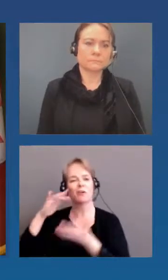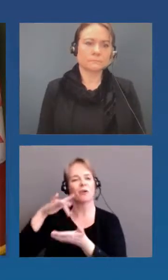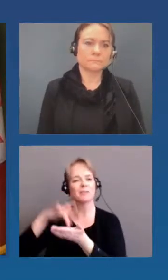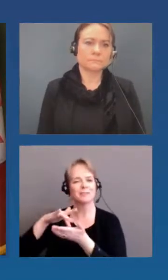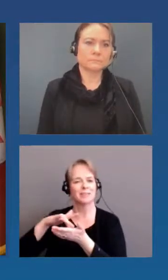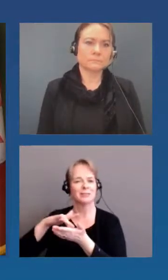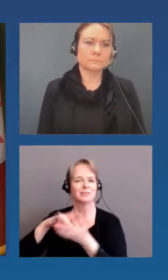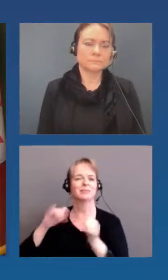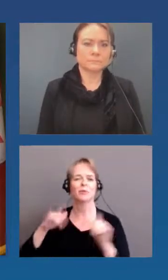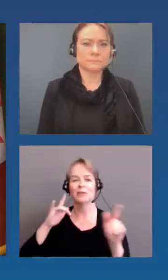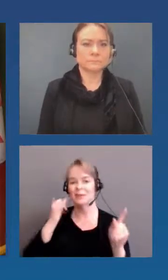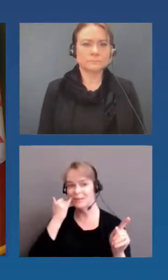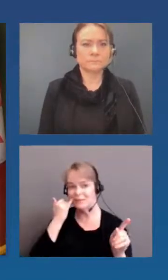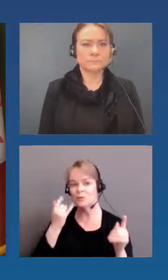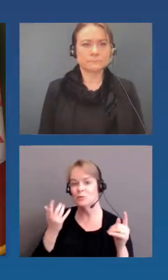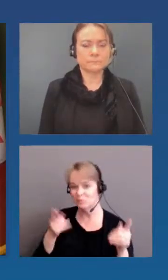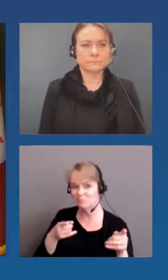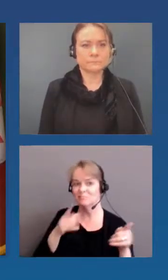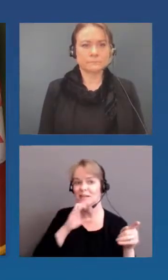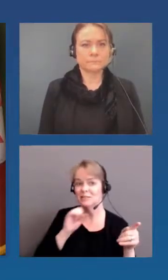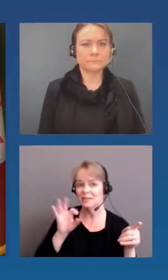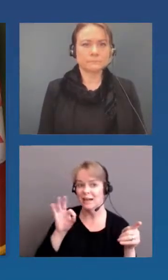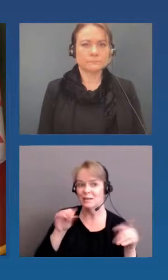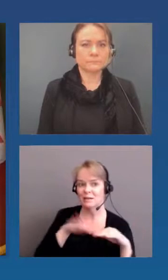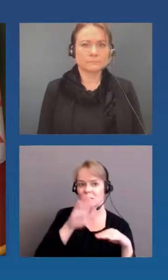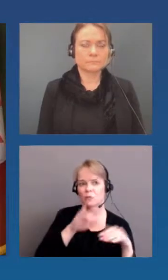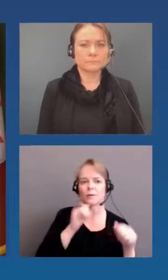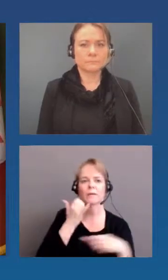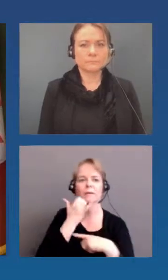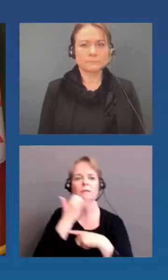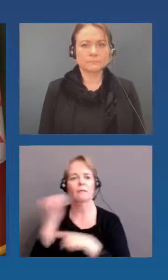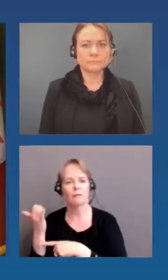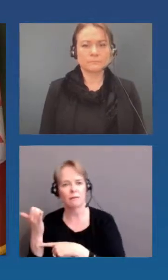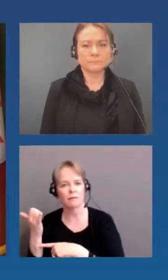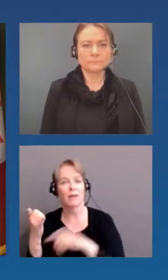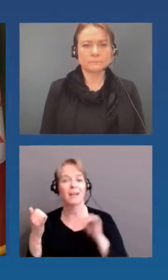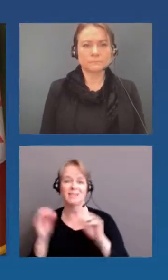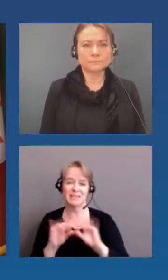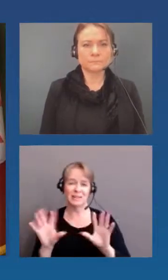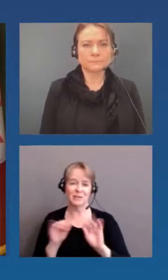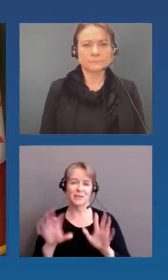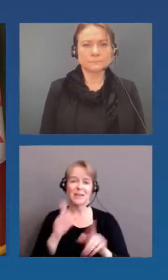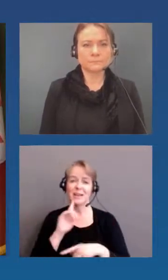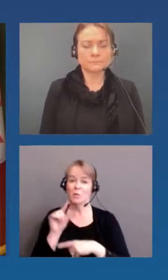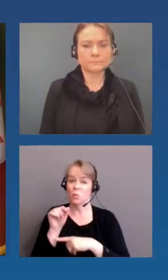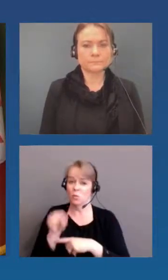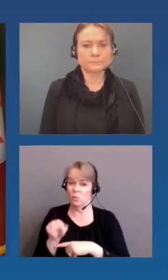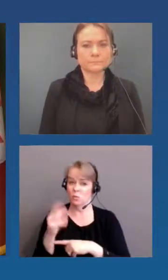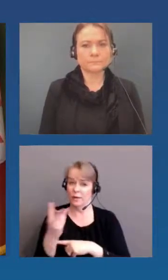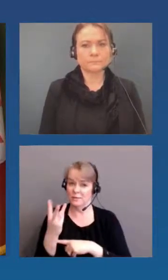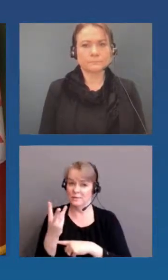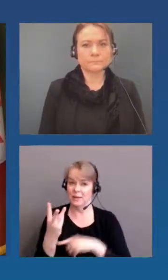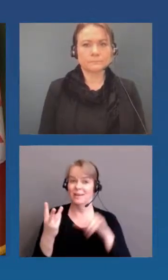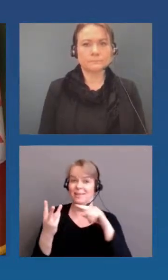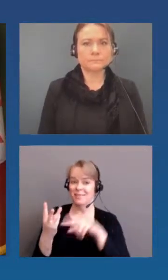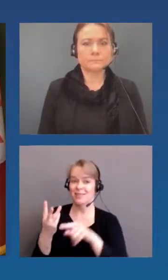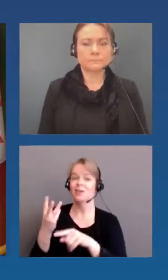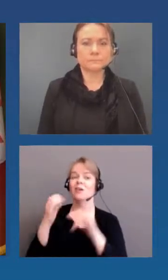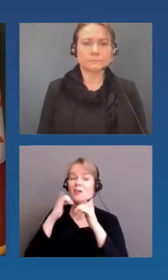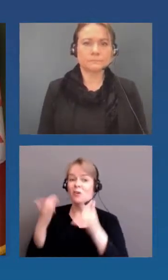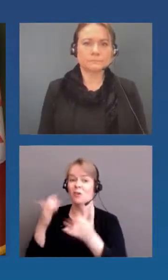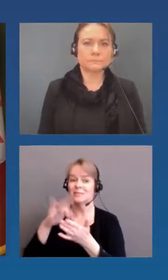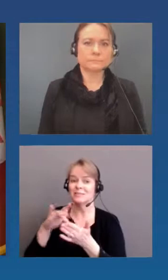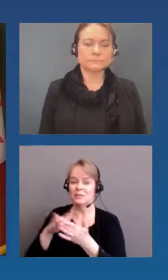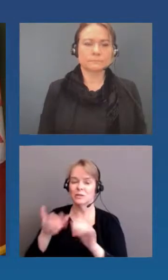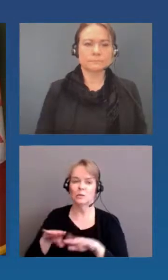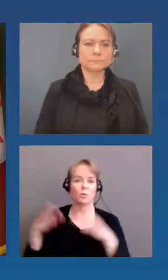category. And just to clarify for you, as of Wednesday, people 90 years and over, regardless of the neighborhood, anywhere